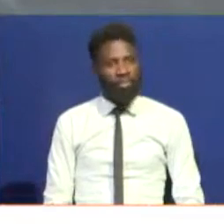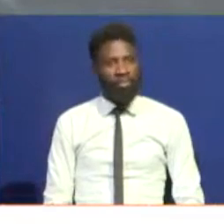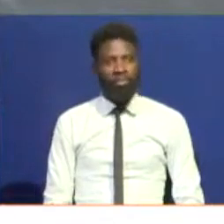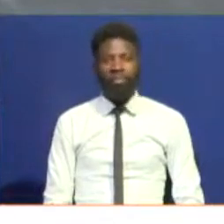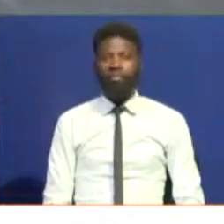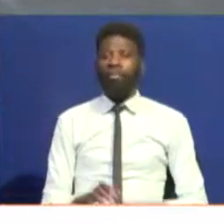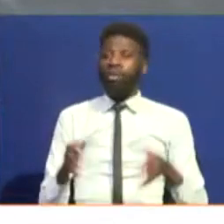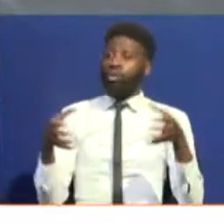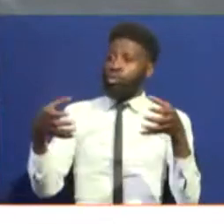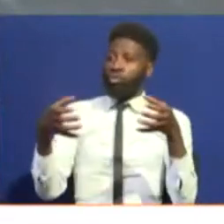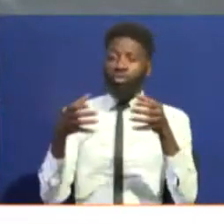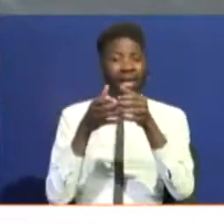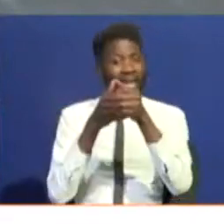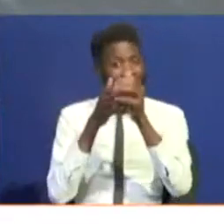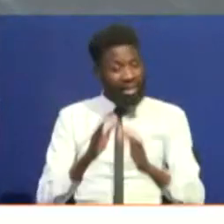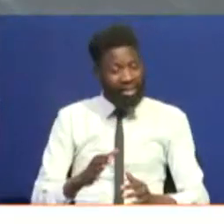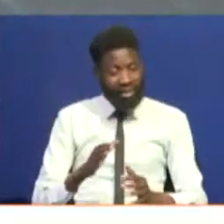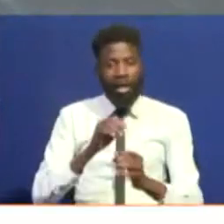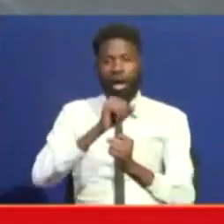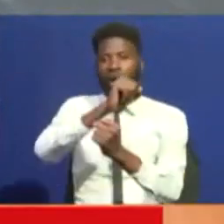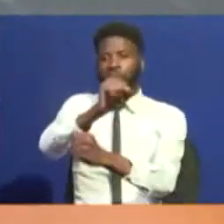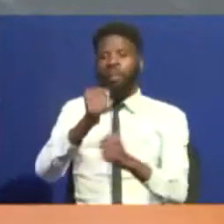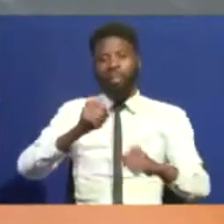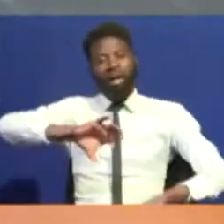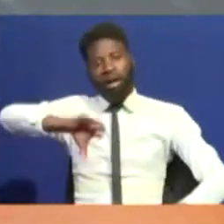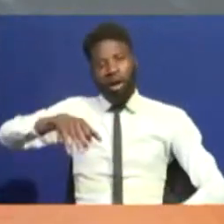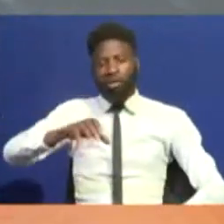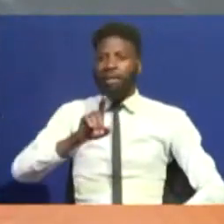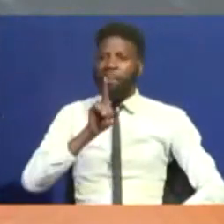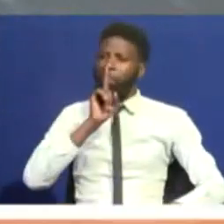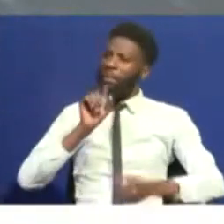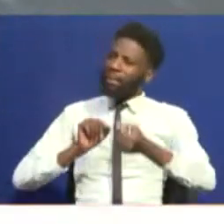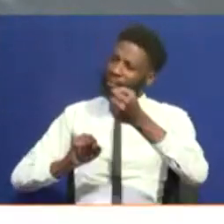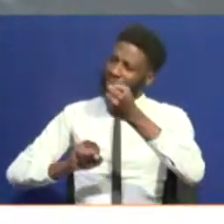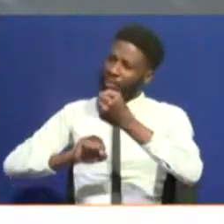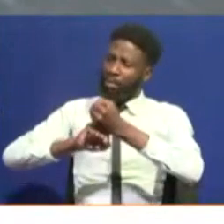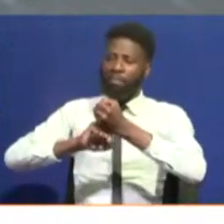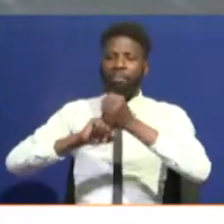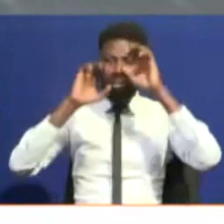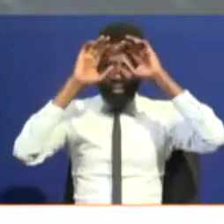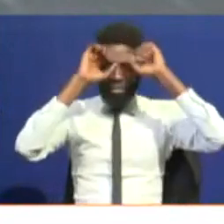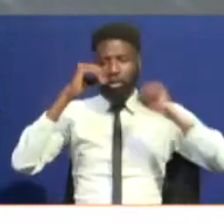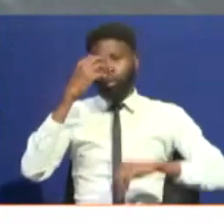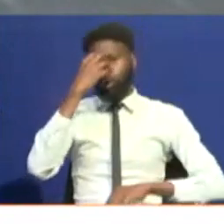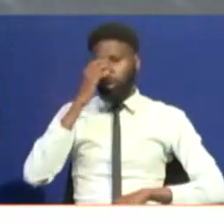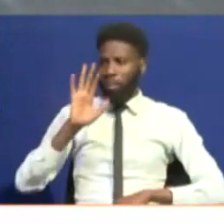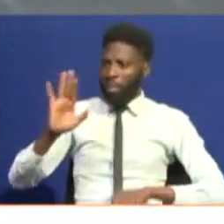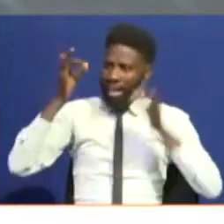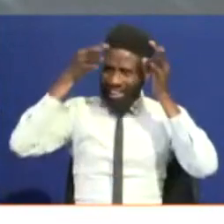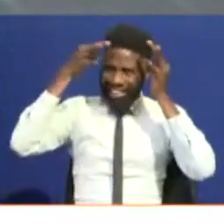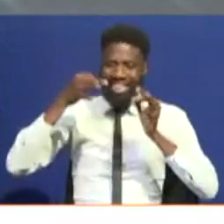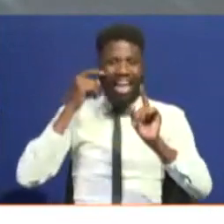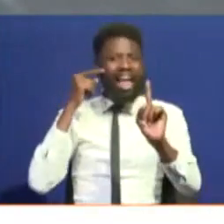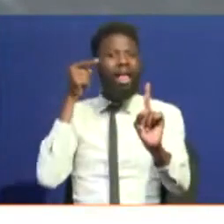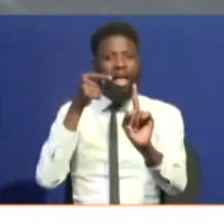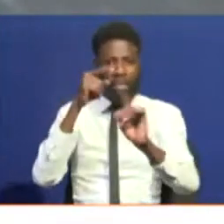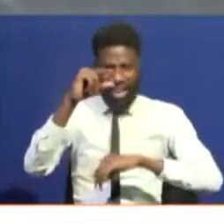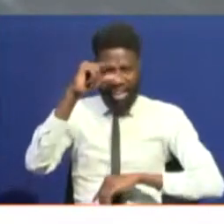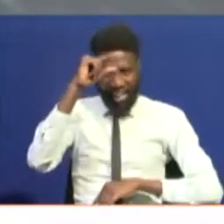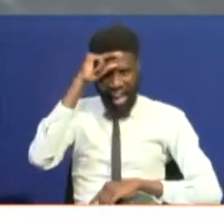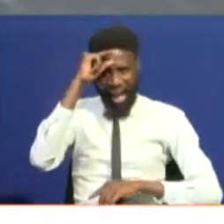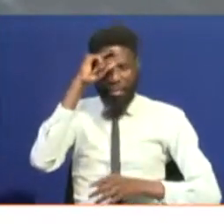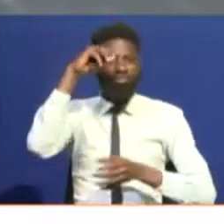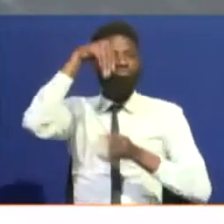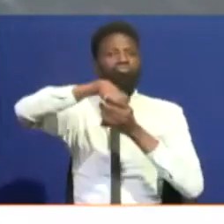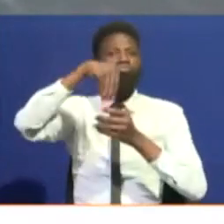A section of leaders in HomaBay County have expressed their support for President William Ruto's decision to pursue a broad-based government.